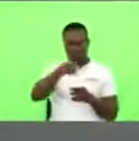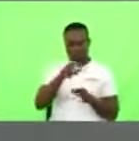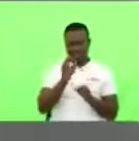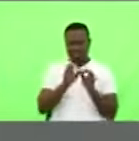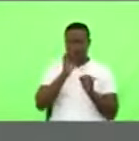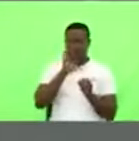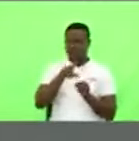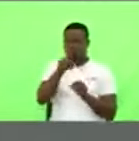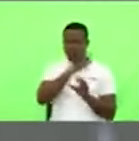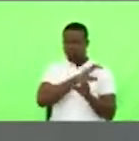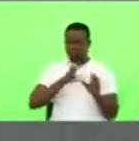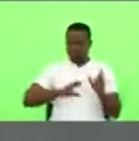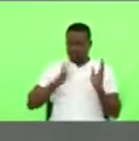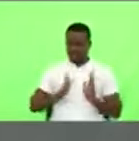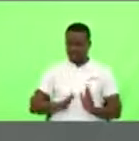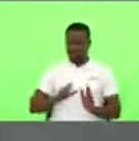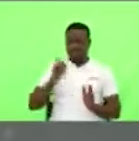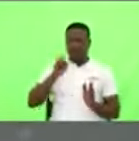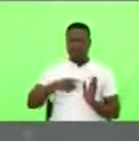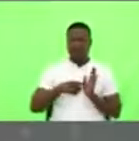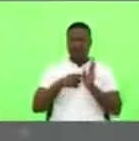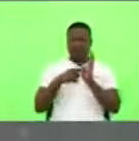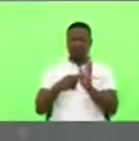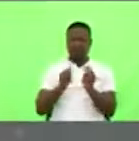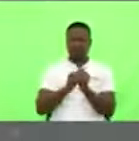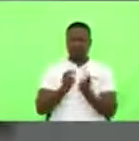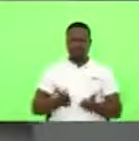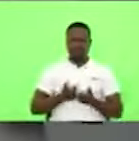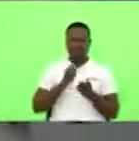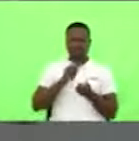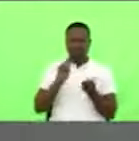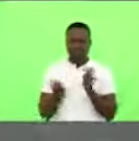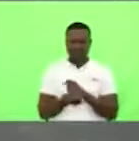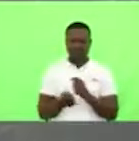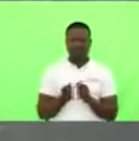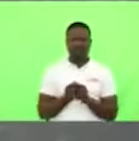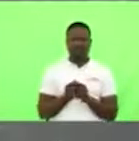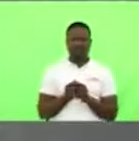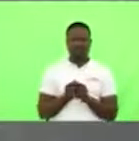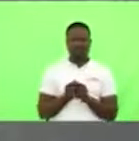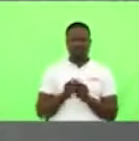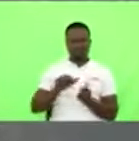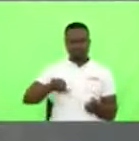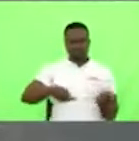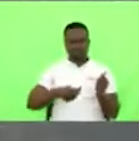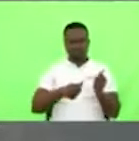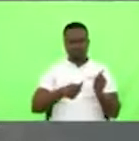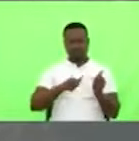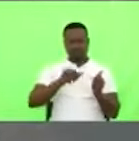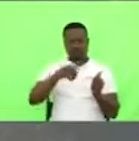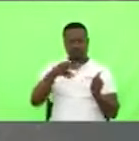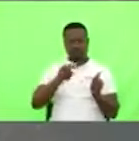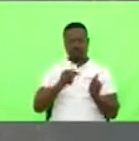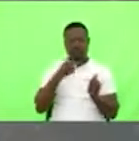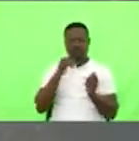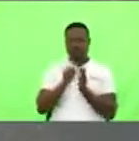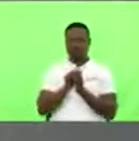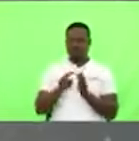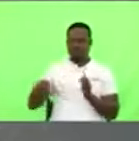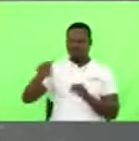are a Christian, prove it with your changed life. John the Baptist said, you sons of